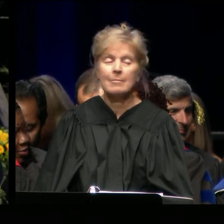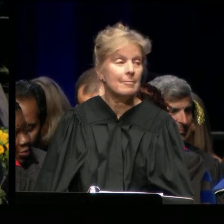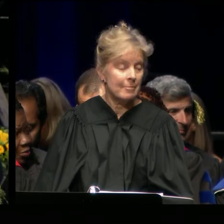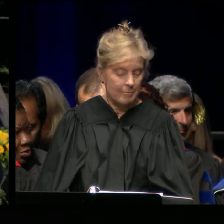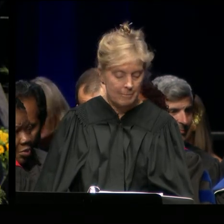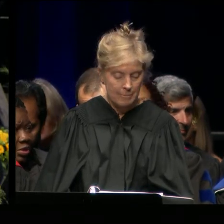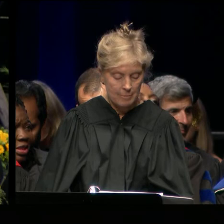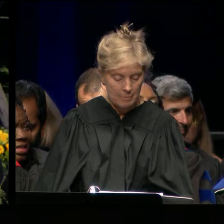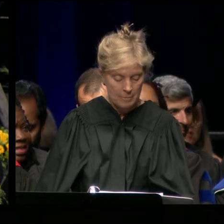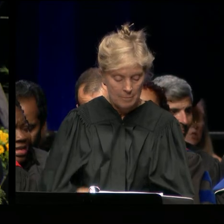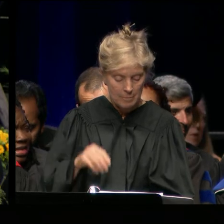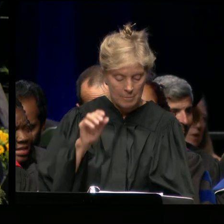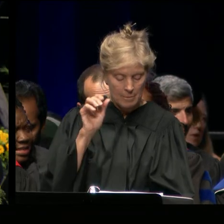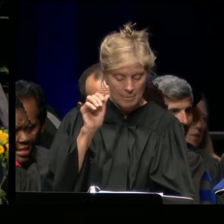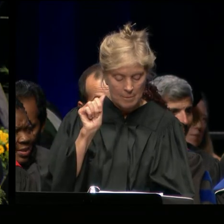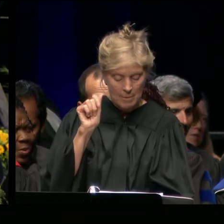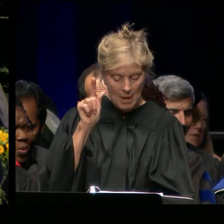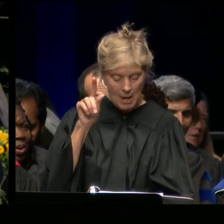Bejat Sultanifar.